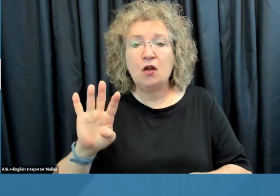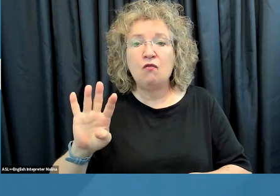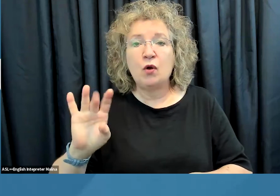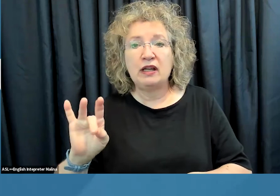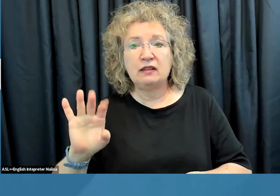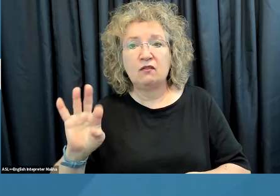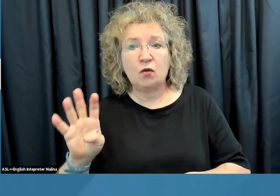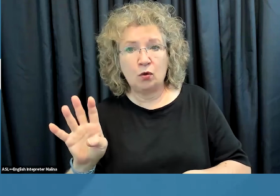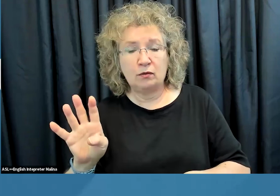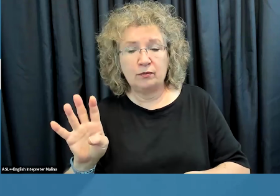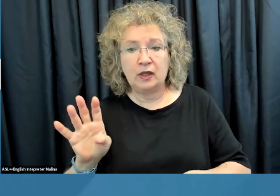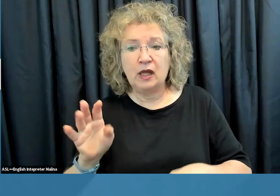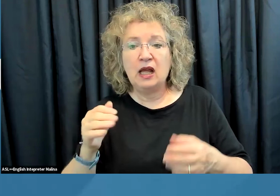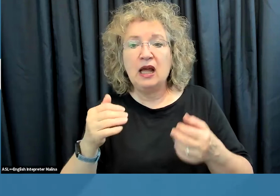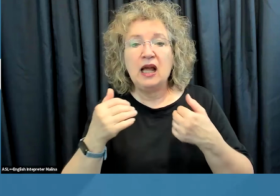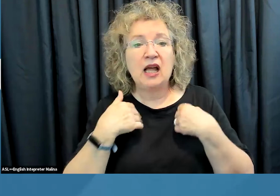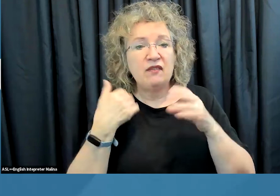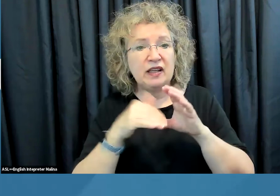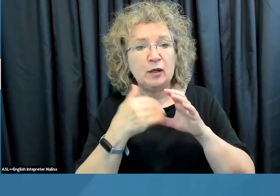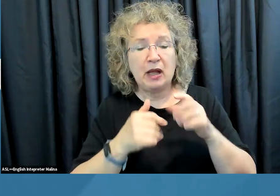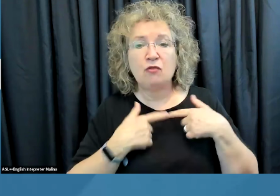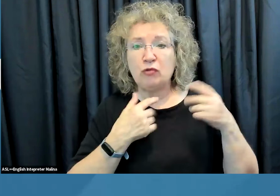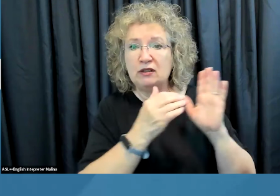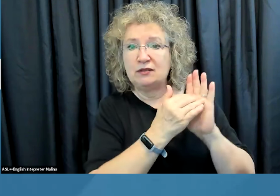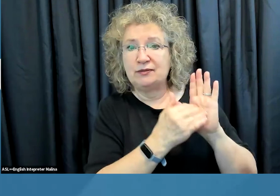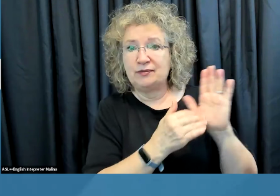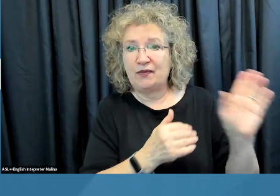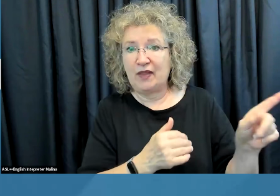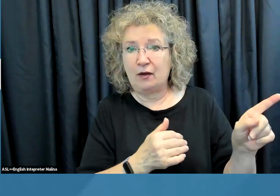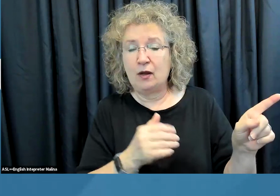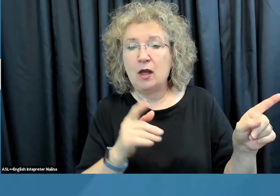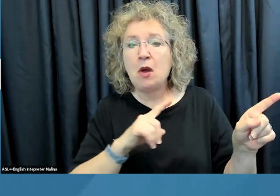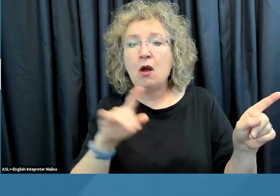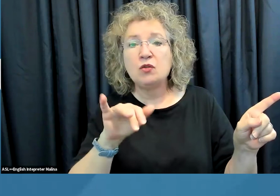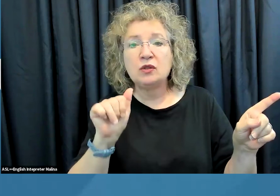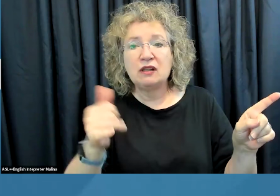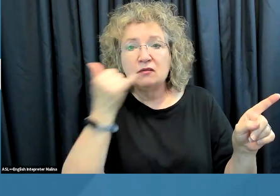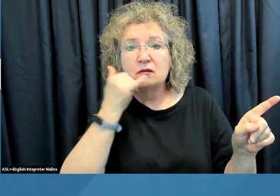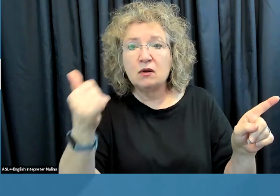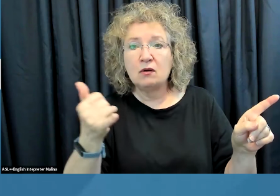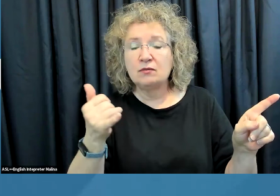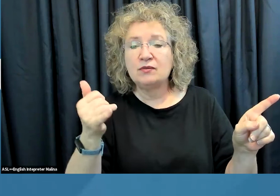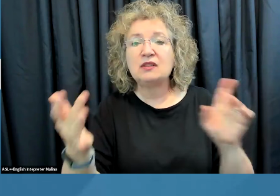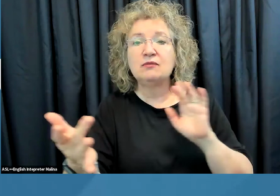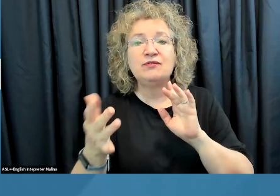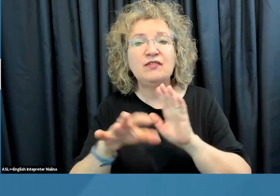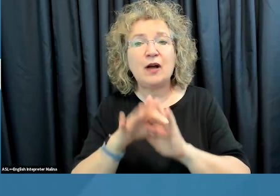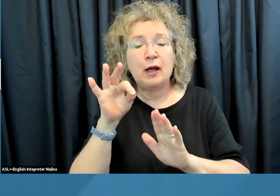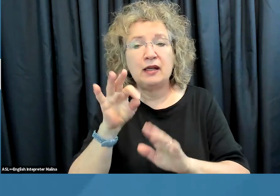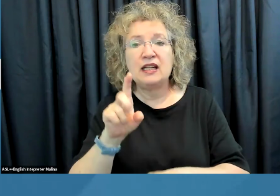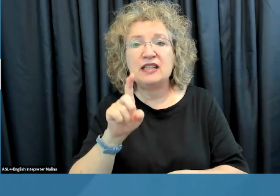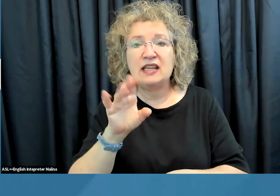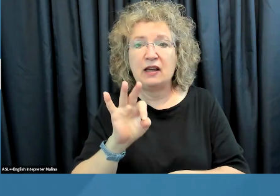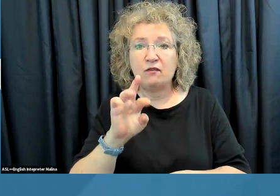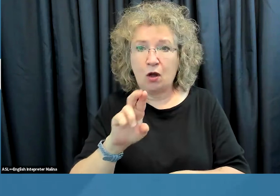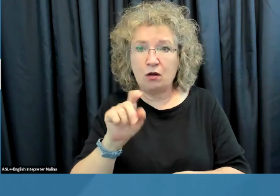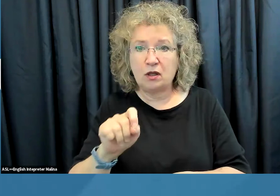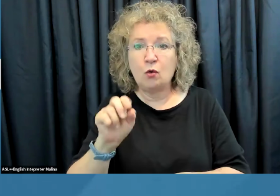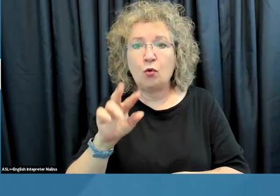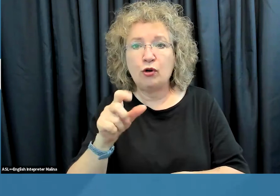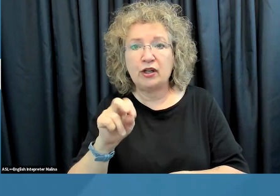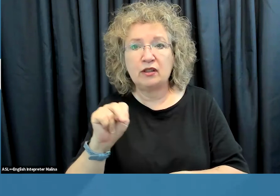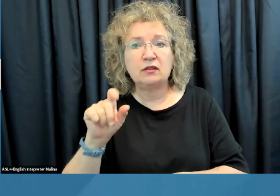888-877-4894. We have our email addresses, but also you can reach us at dfr.oregon.gov. And with that, I'll